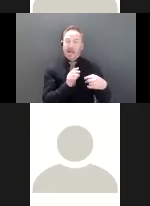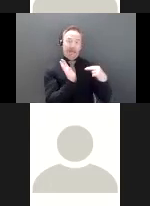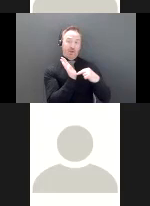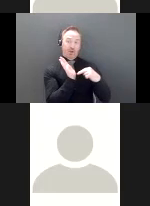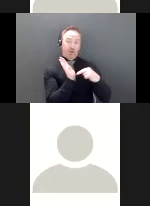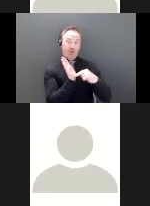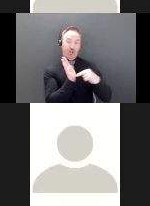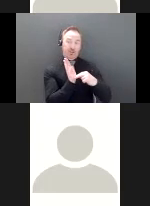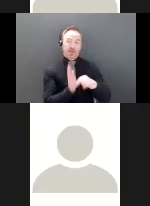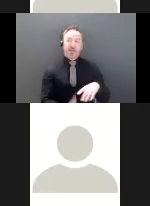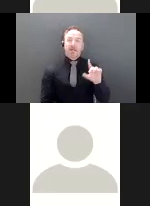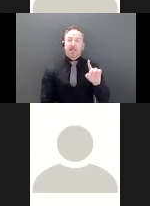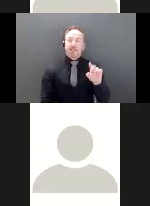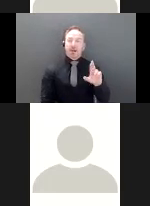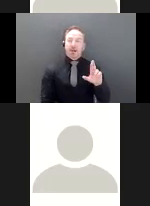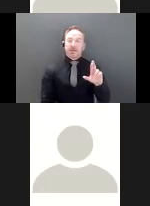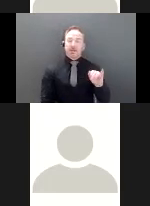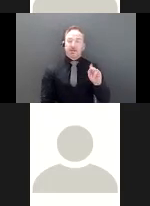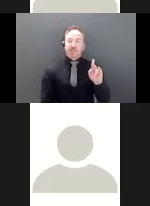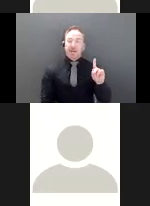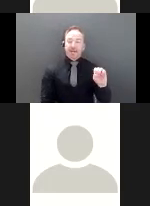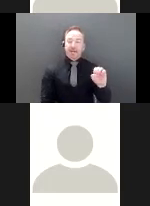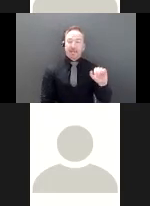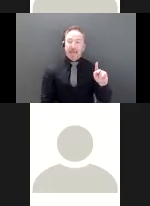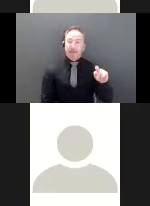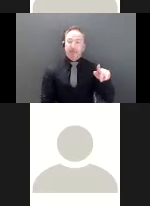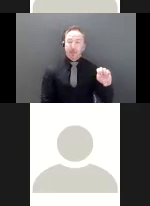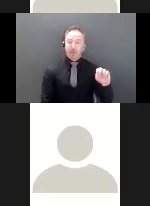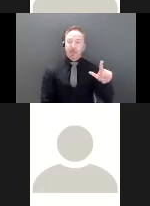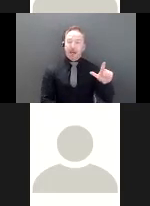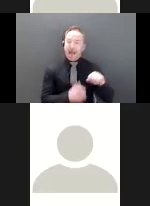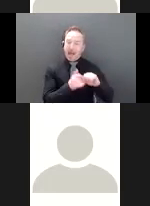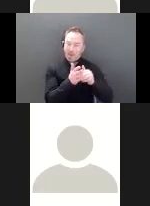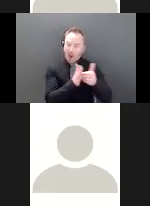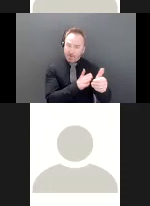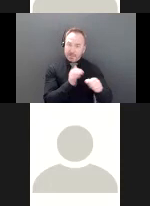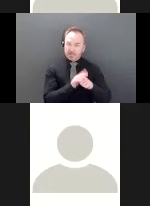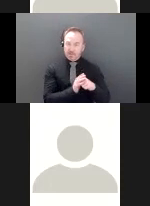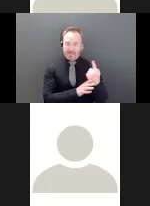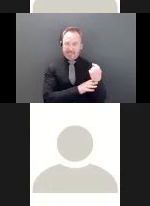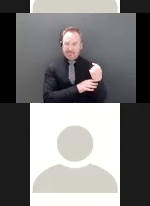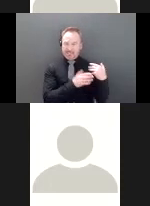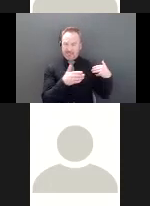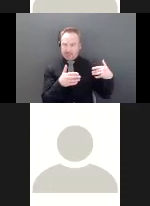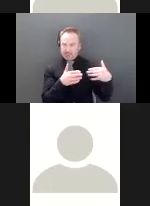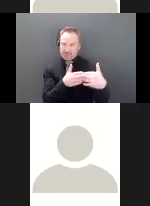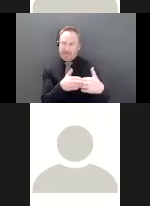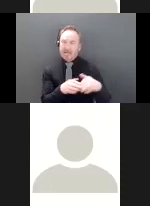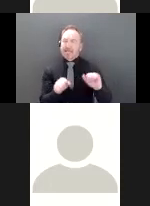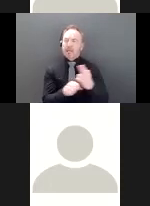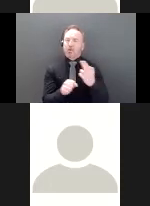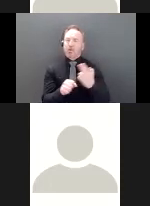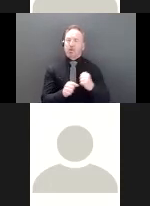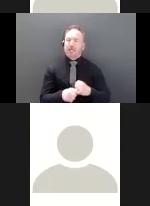Dr. Jackie Campbell, the increase in severity or frequency over the past year, and you can use a calendar.